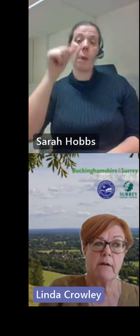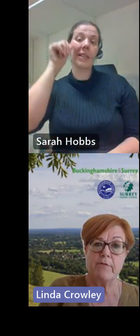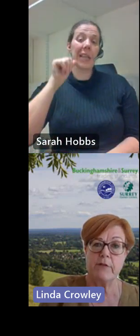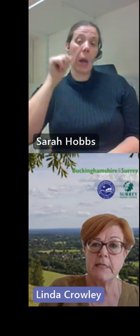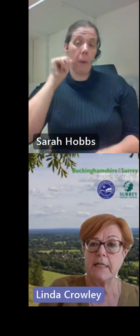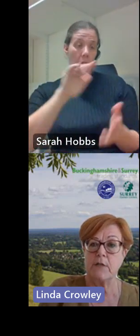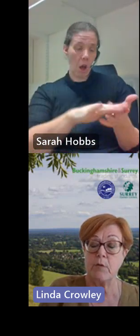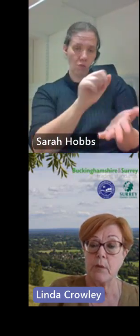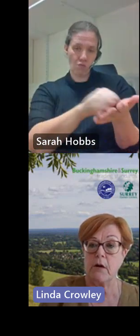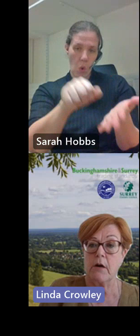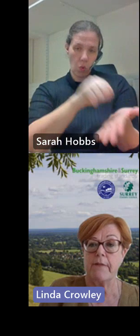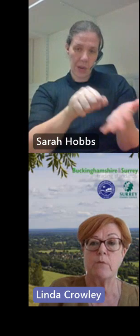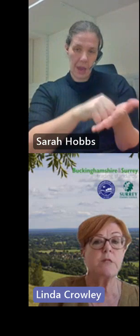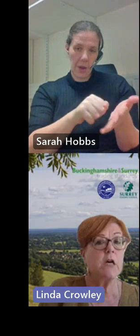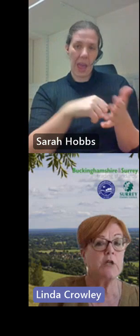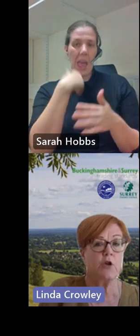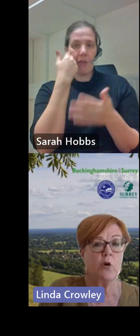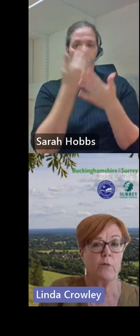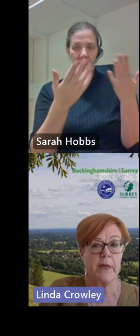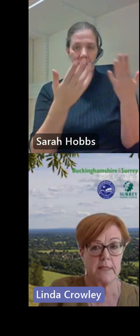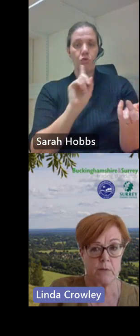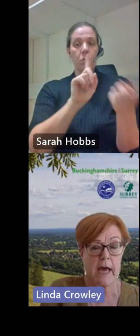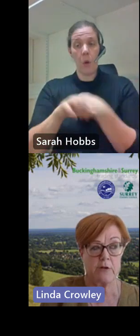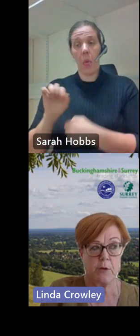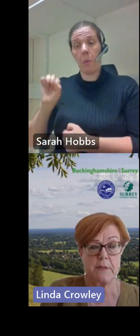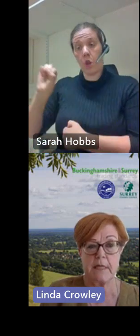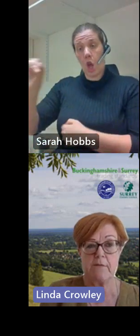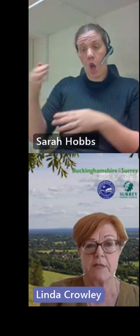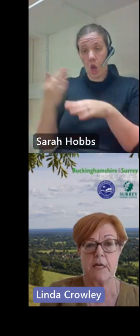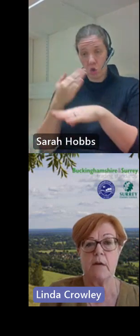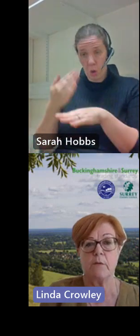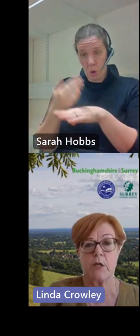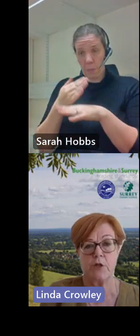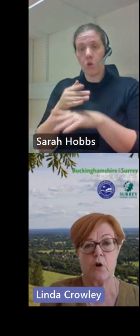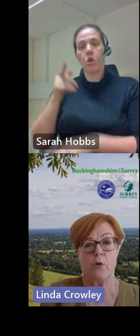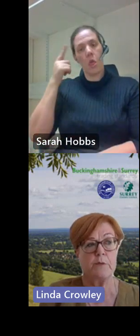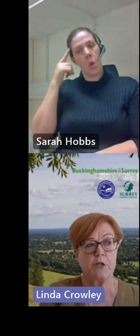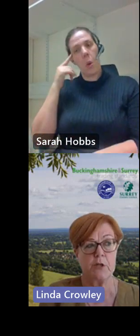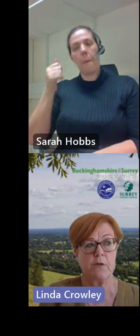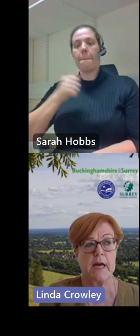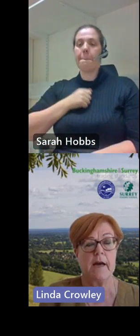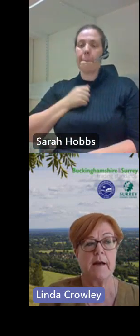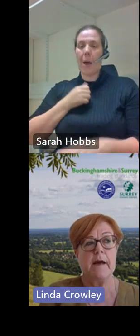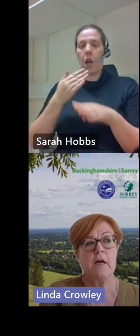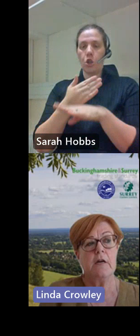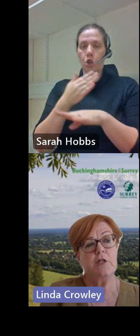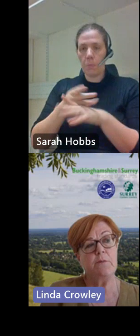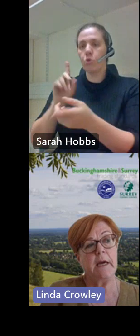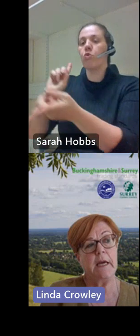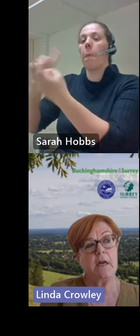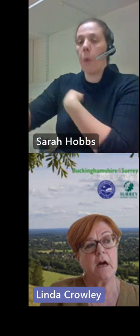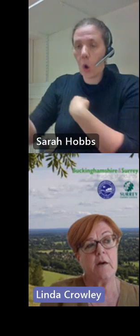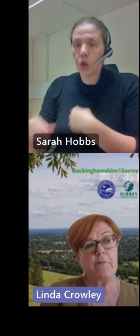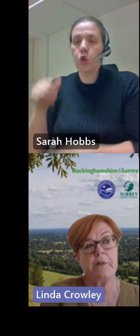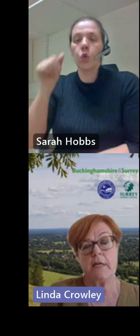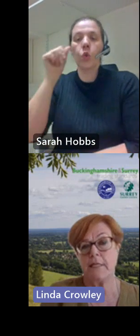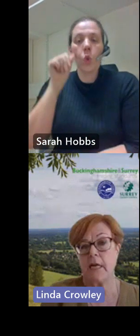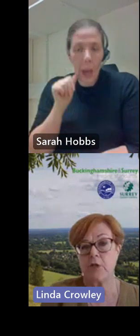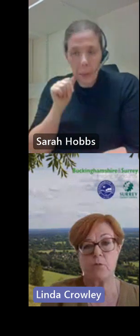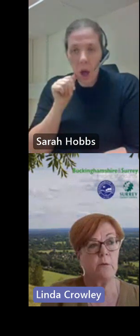wrote out every day to reply. That was her job. That's how she perceived it. It was her job to do that. She'd been